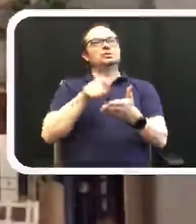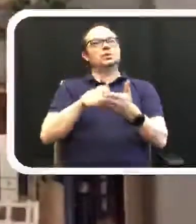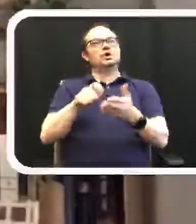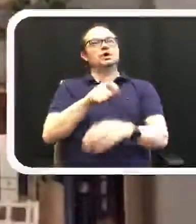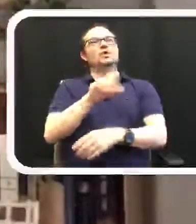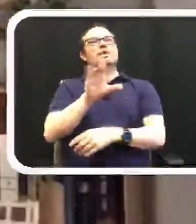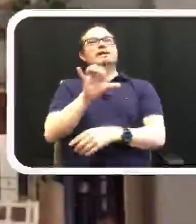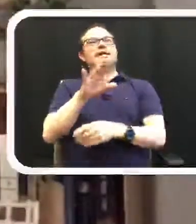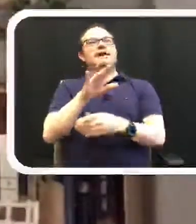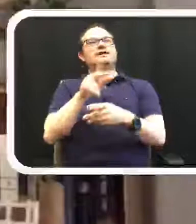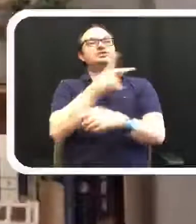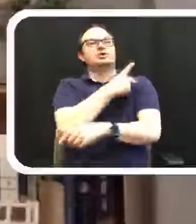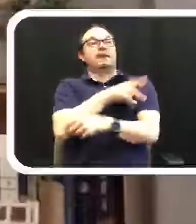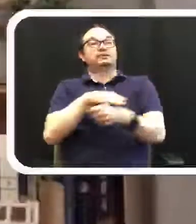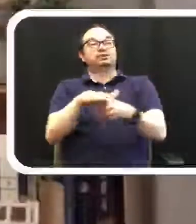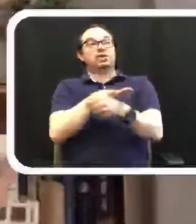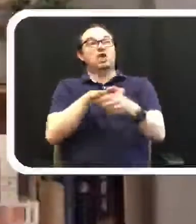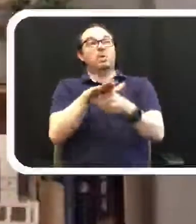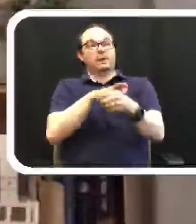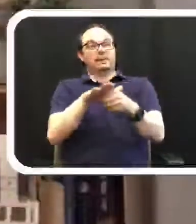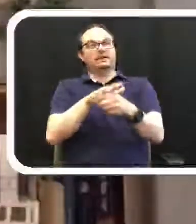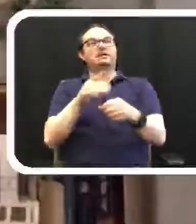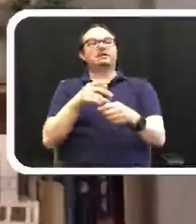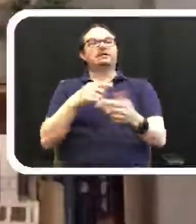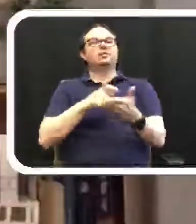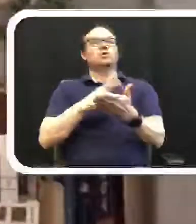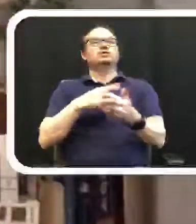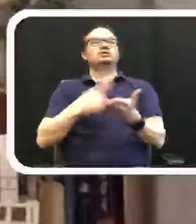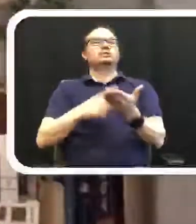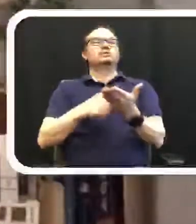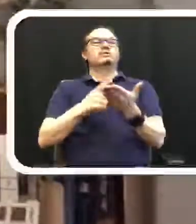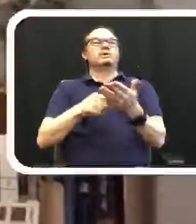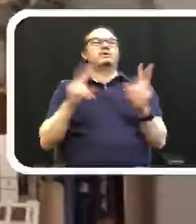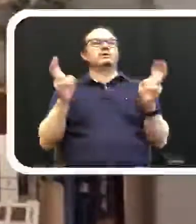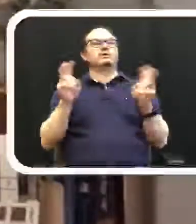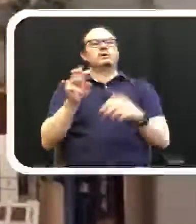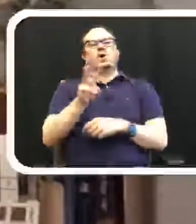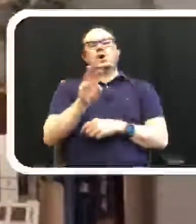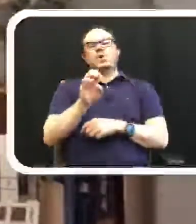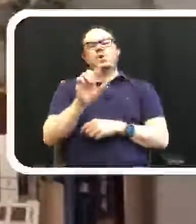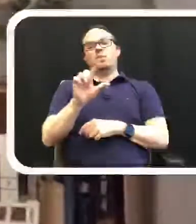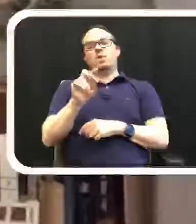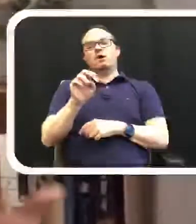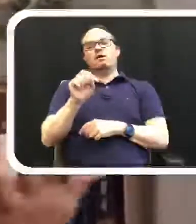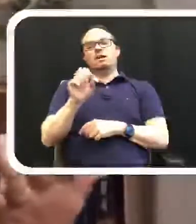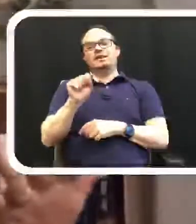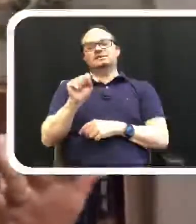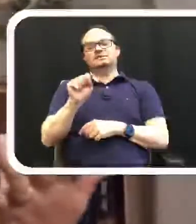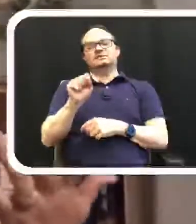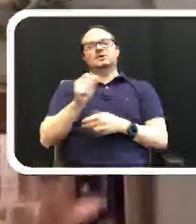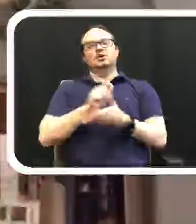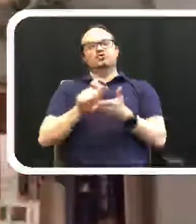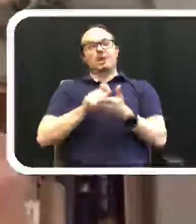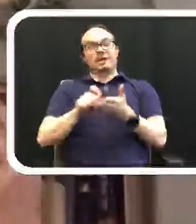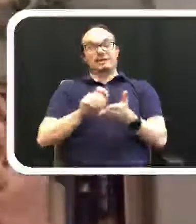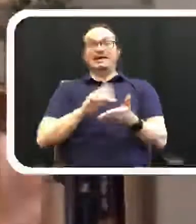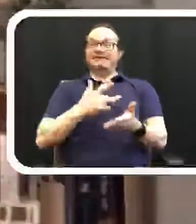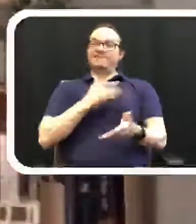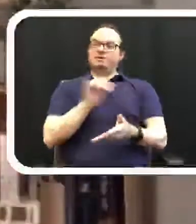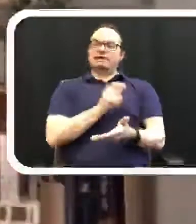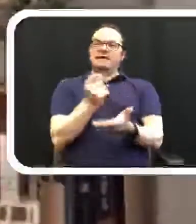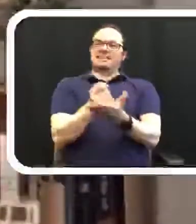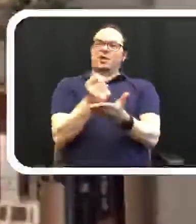patients locally on what she calls wellness writing, and how it can be therapeutic. Writing helps